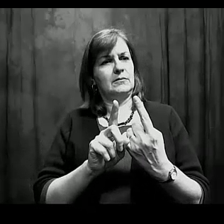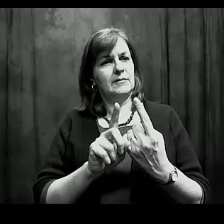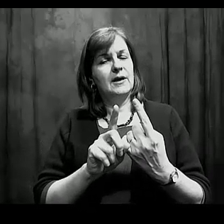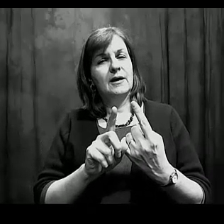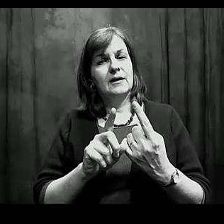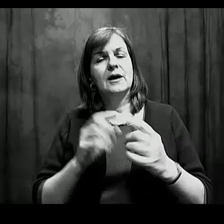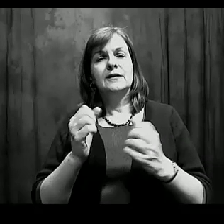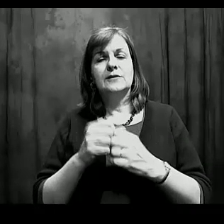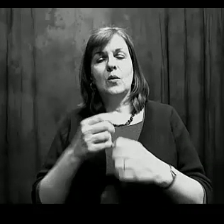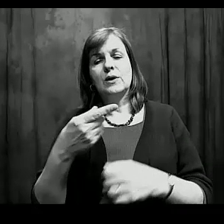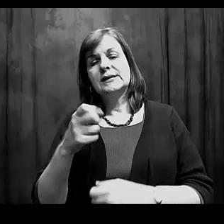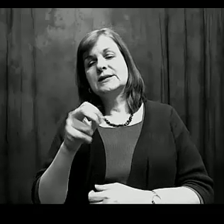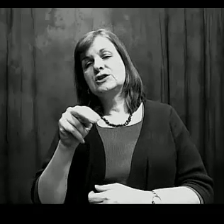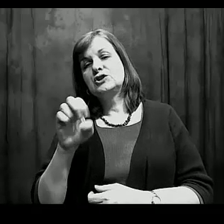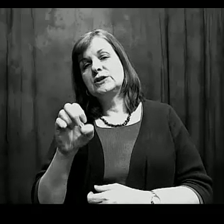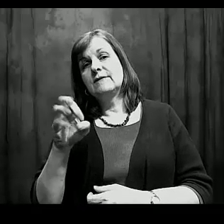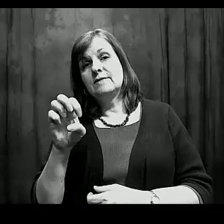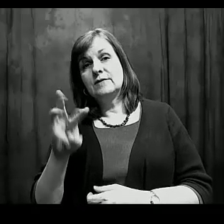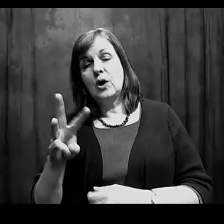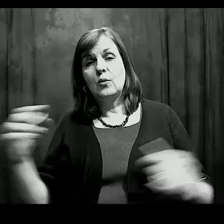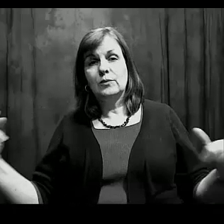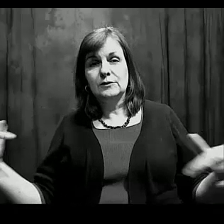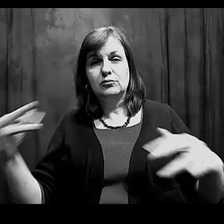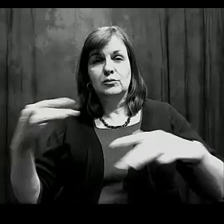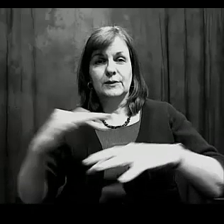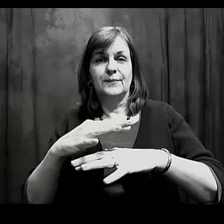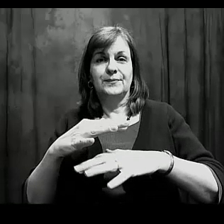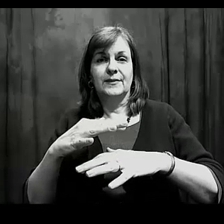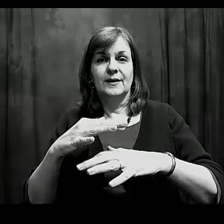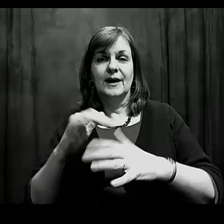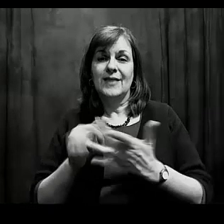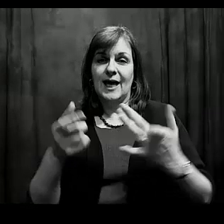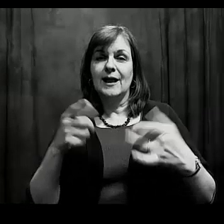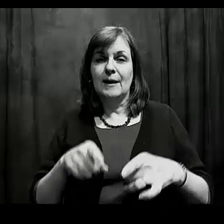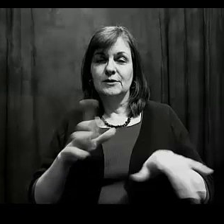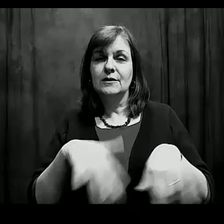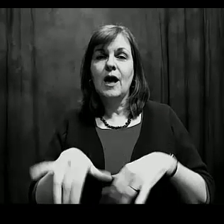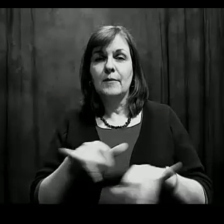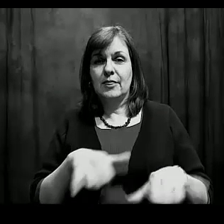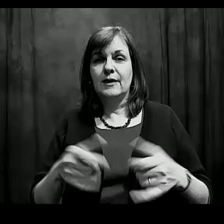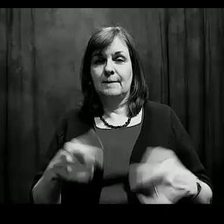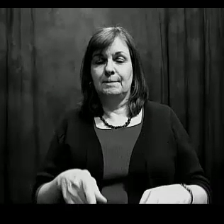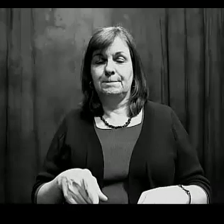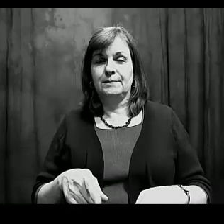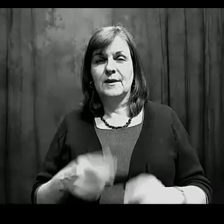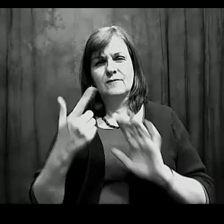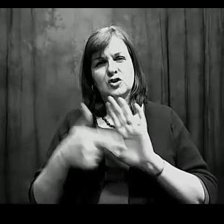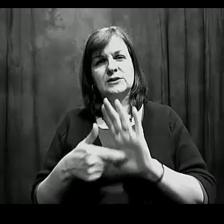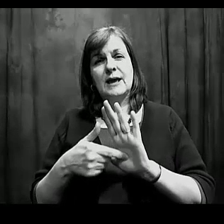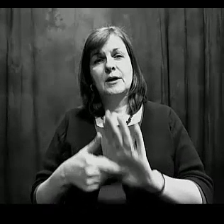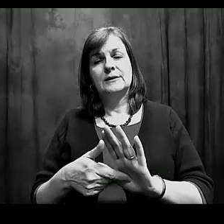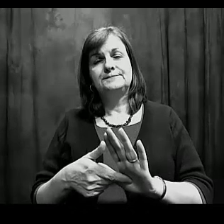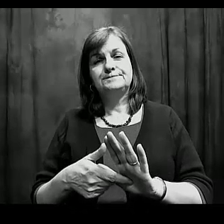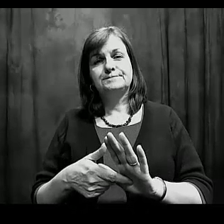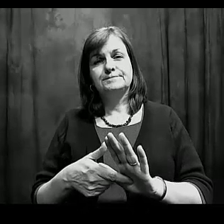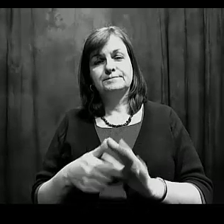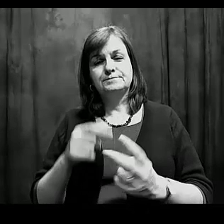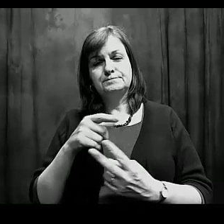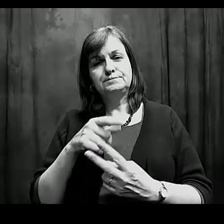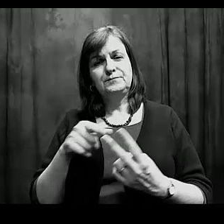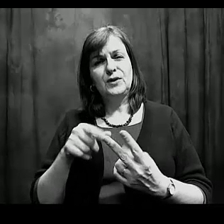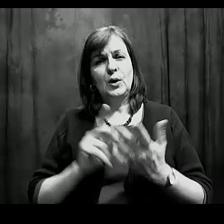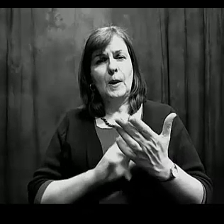idea of gene flow and movement of alleles between populations is really common. I give you an example